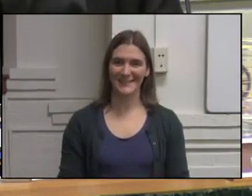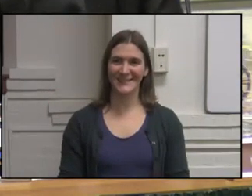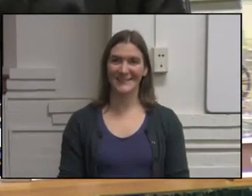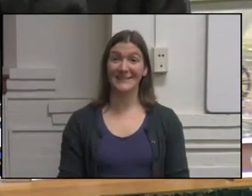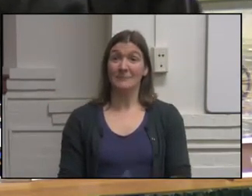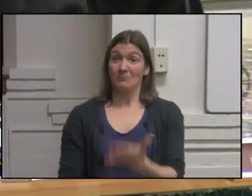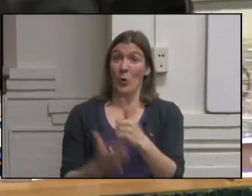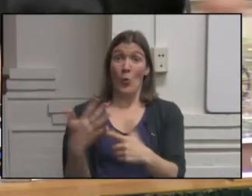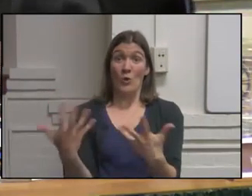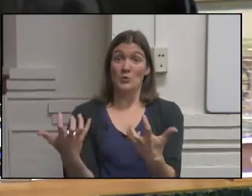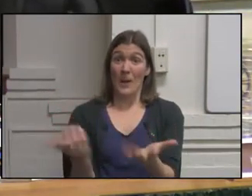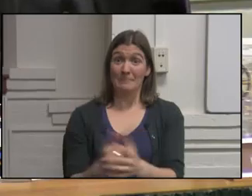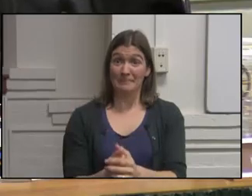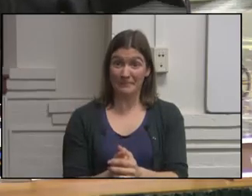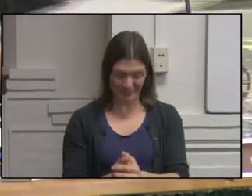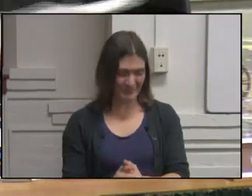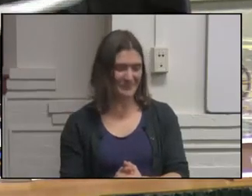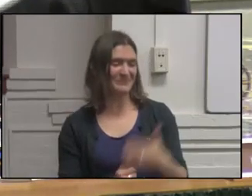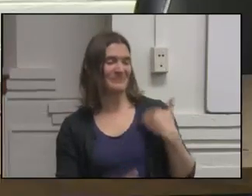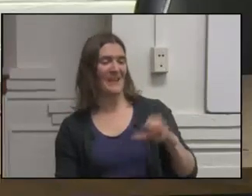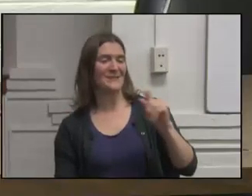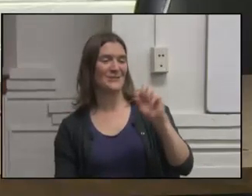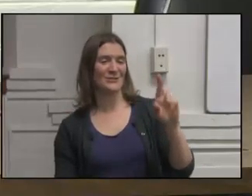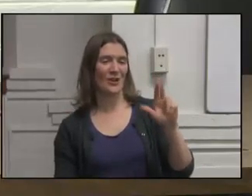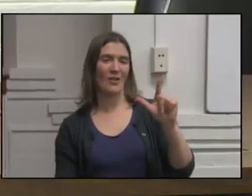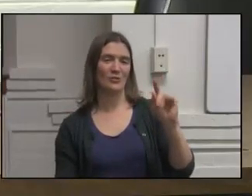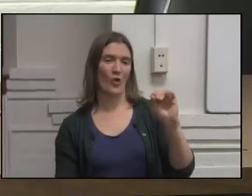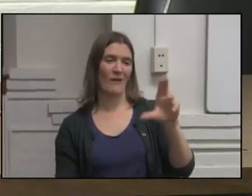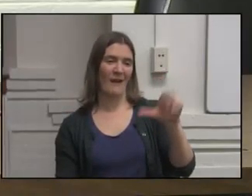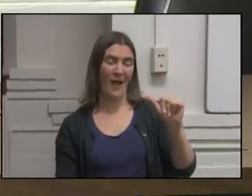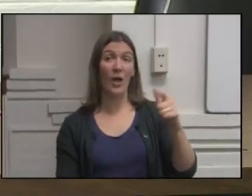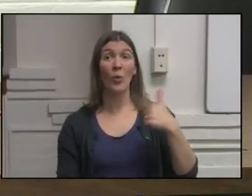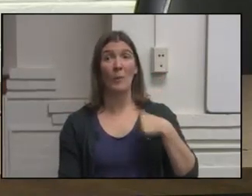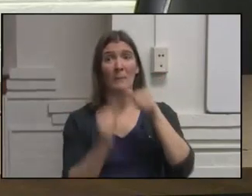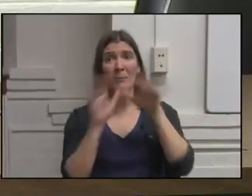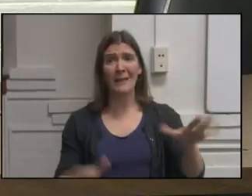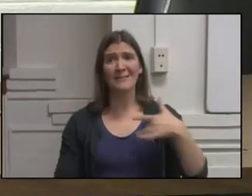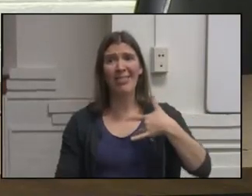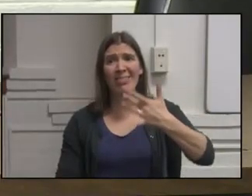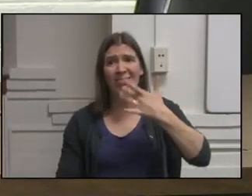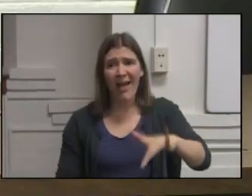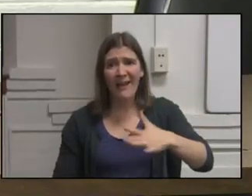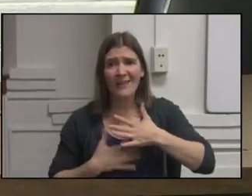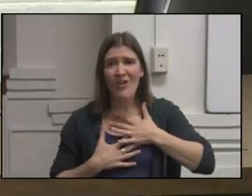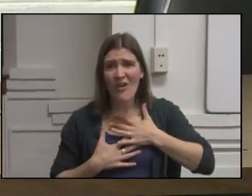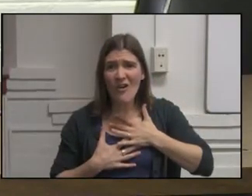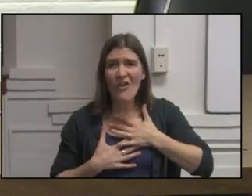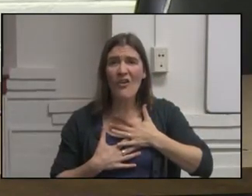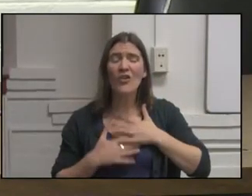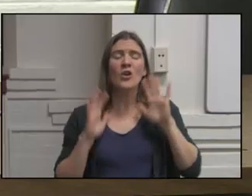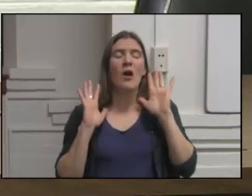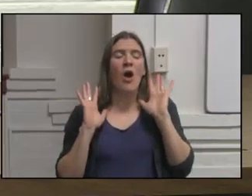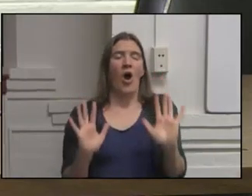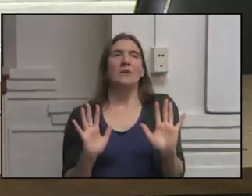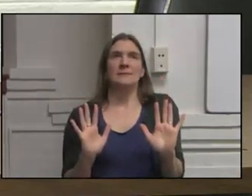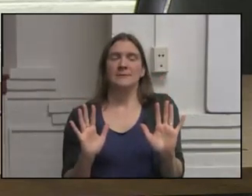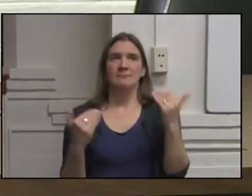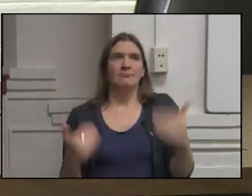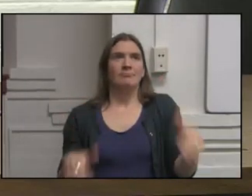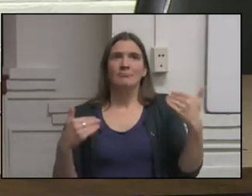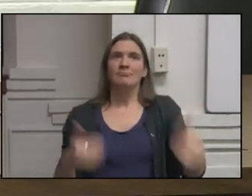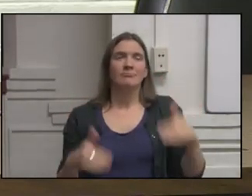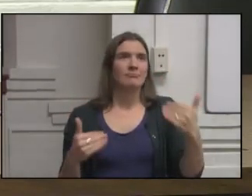Okay, what do you want to tell us, Star? So we are blessed with an amazing treasure trove of